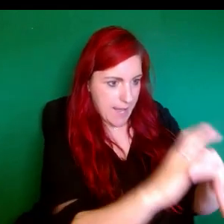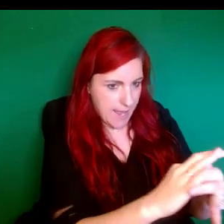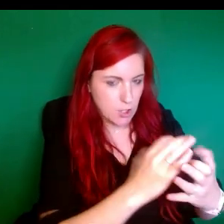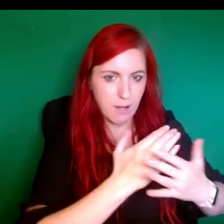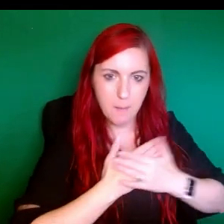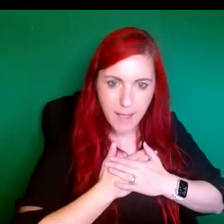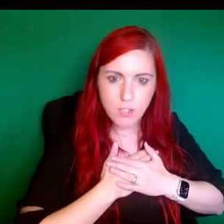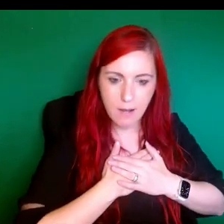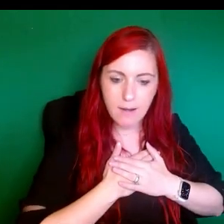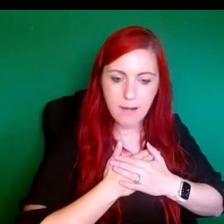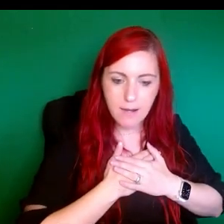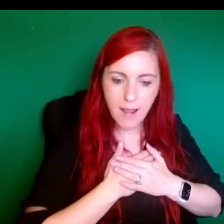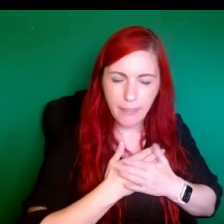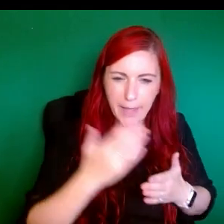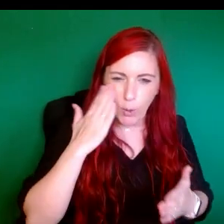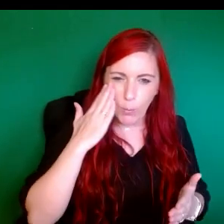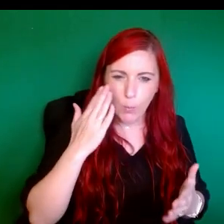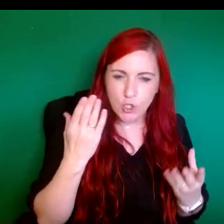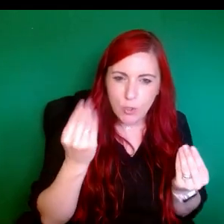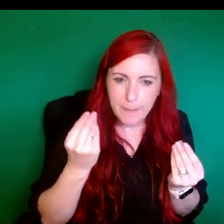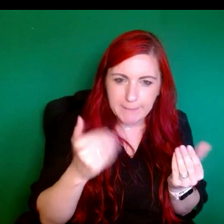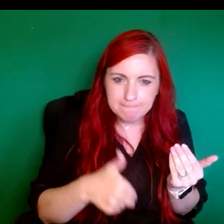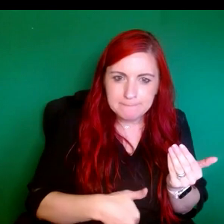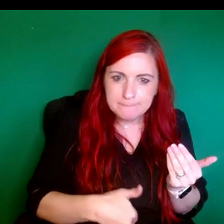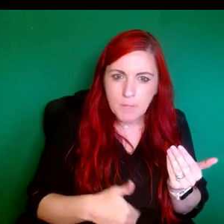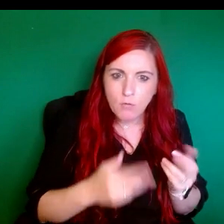community and connection and compassion. And